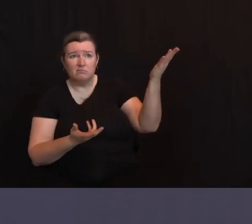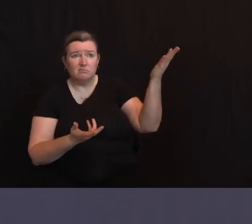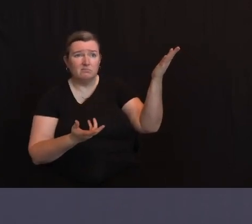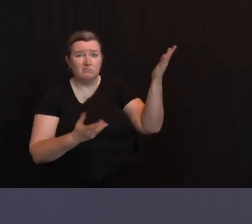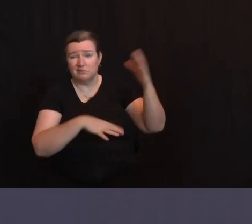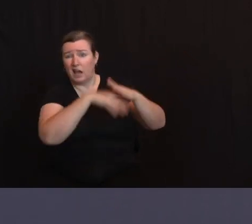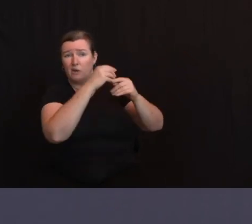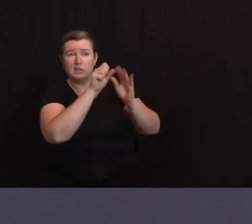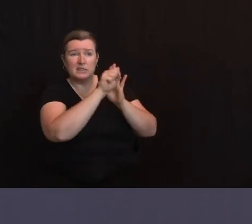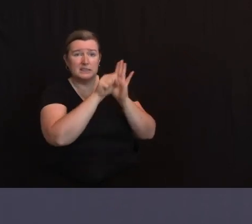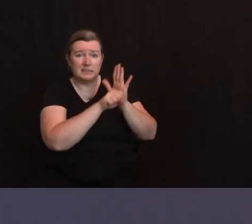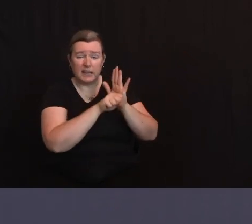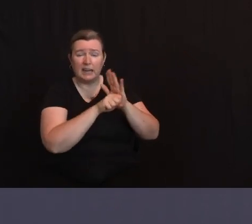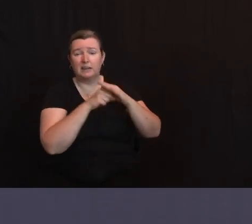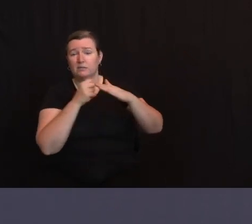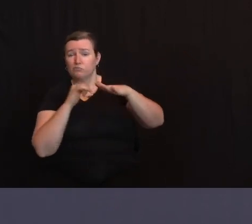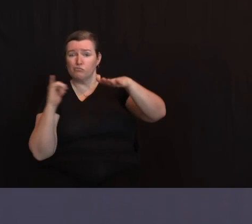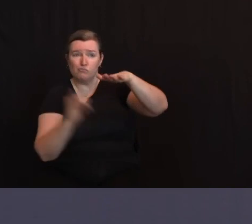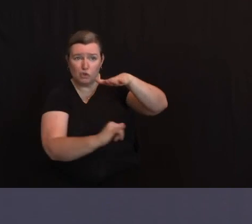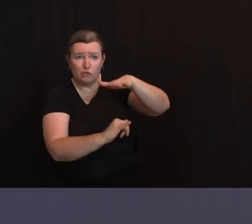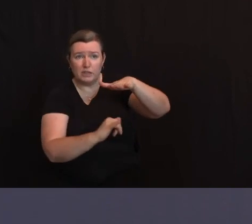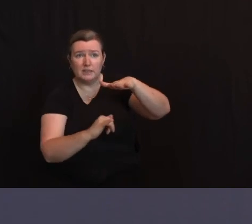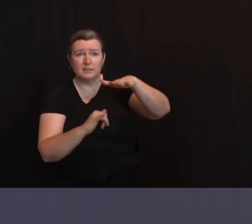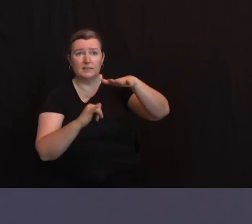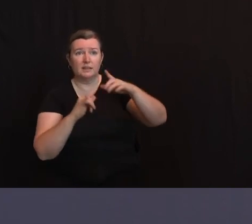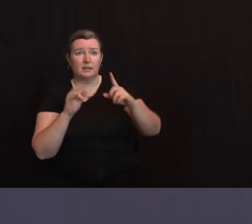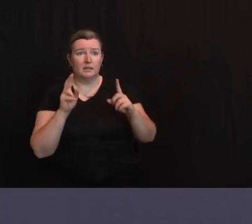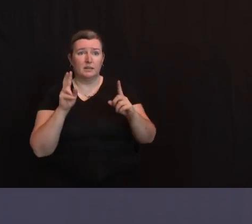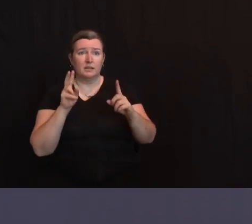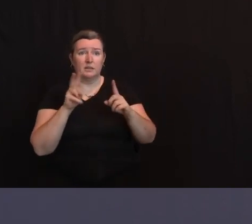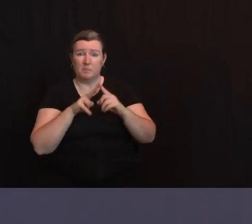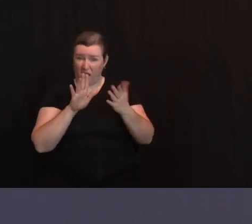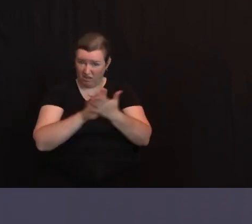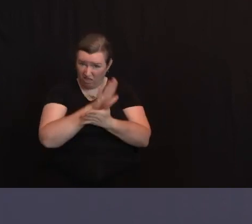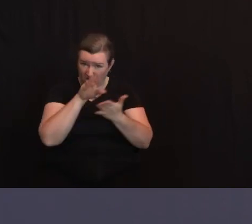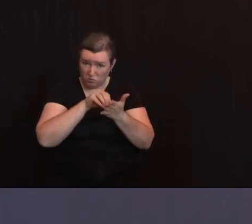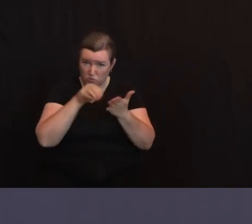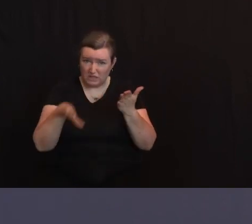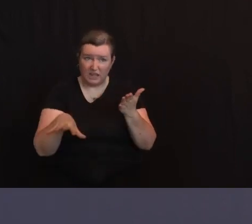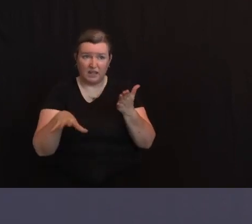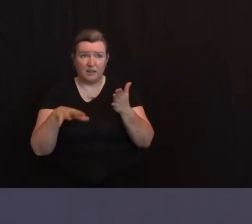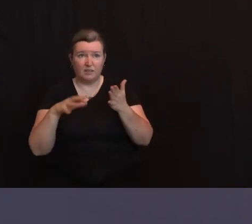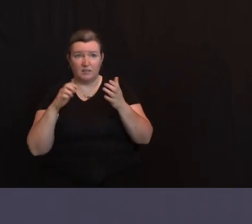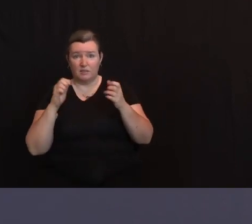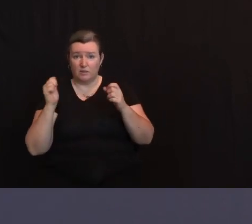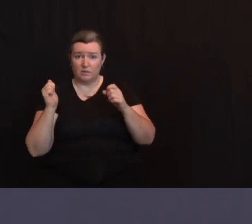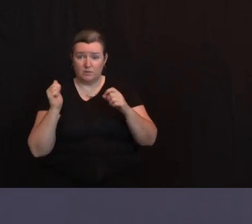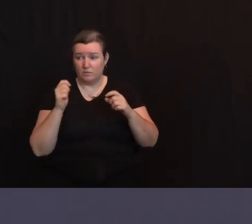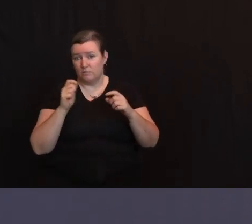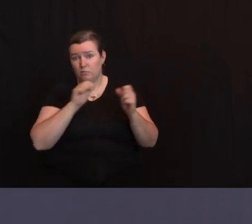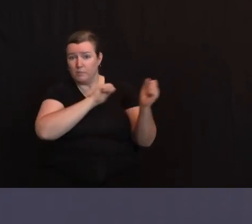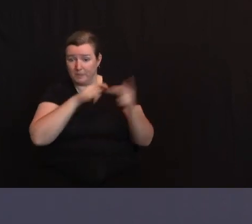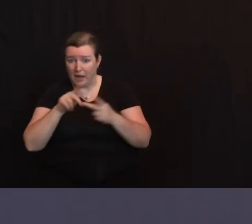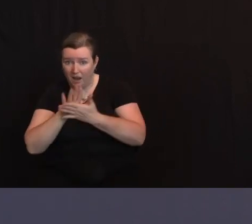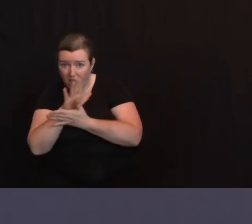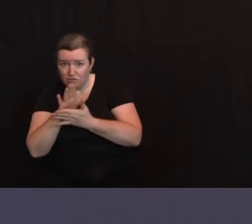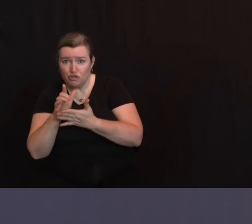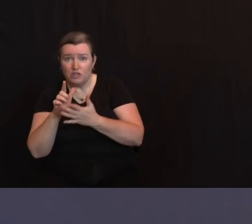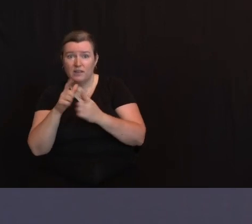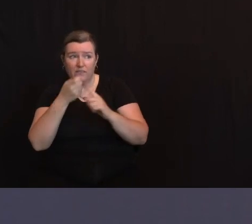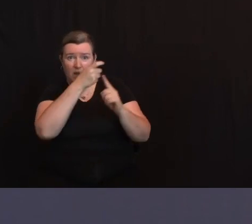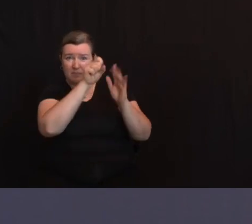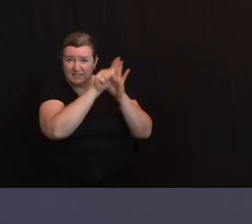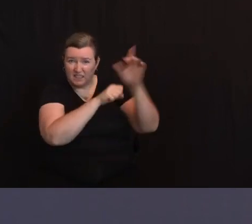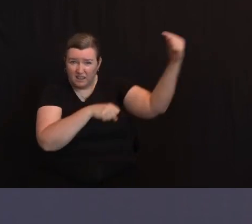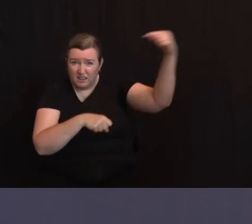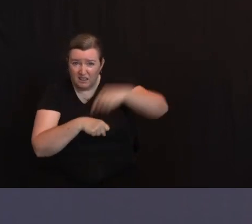apply to any college students returning to campus? What's being done to ensure that? It's also been now more than a week that daily hospitalization numbers have been missing data